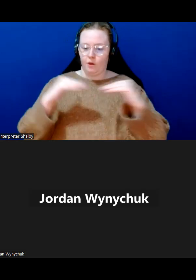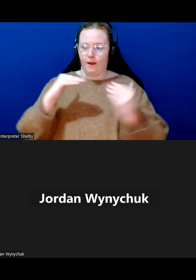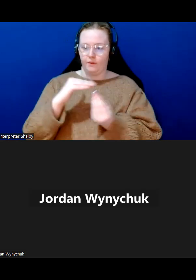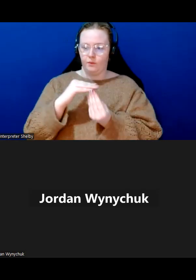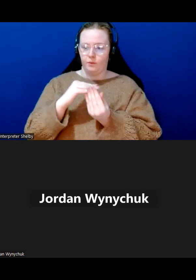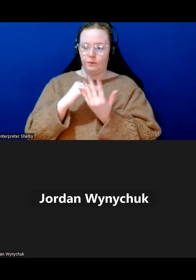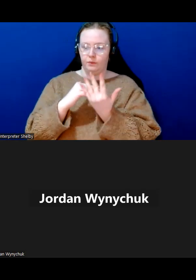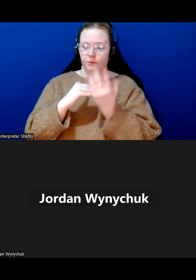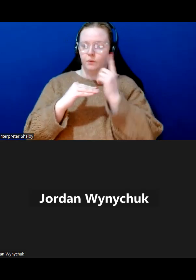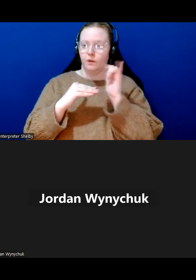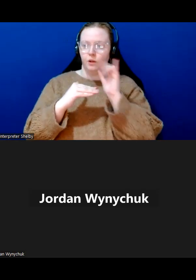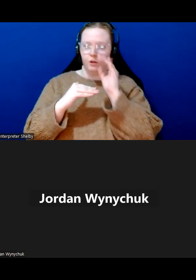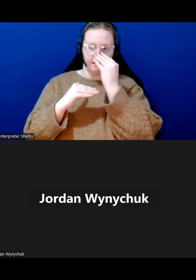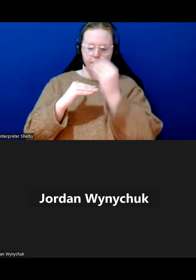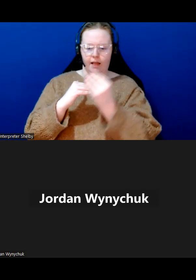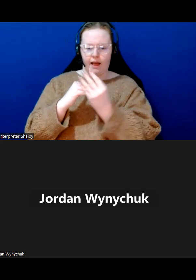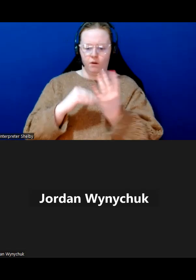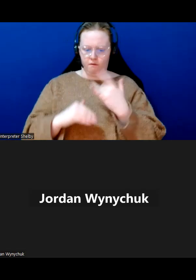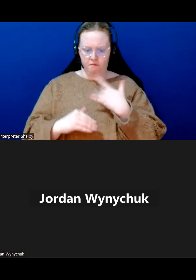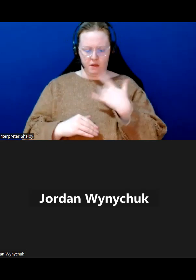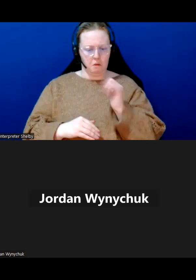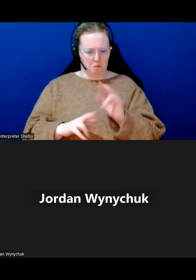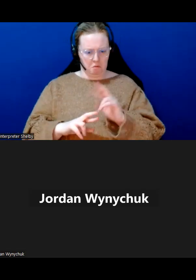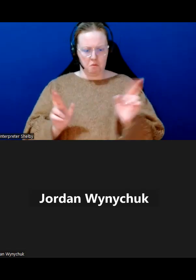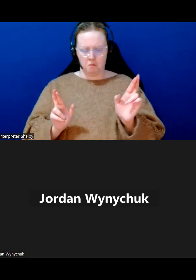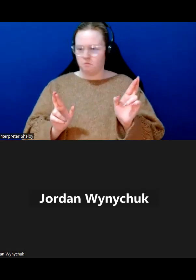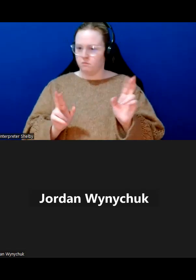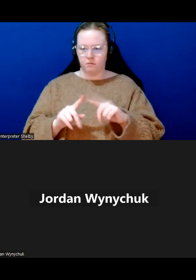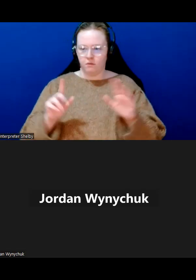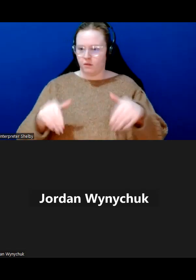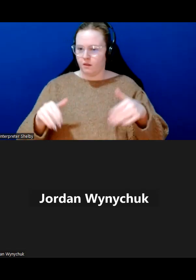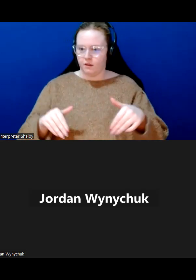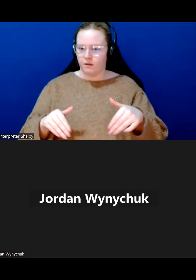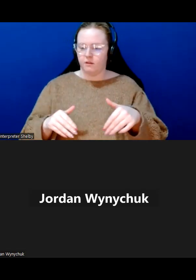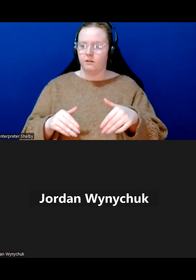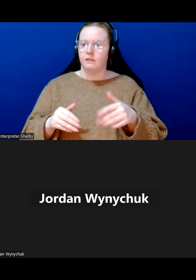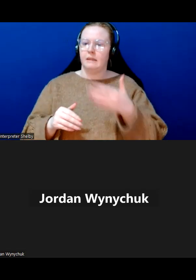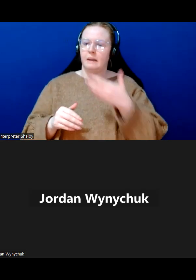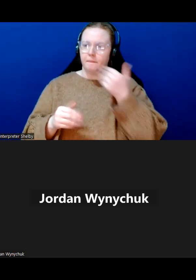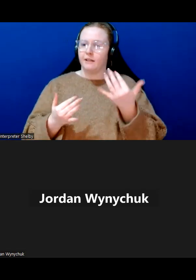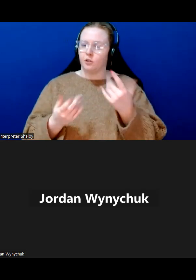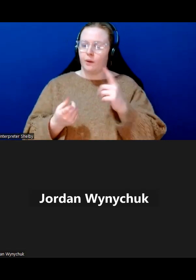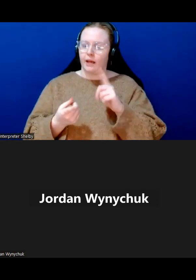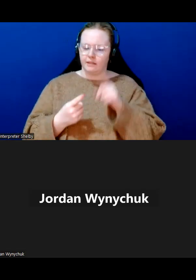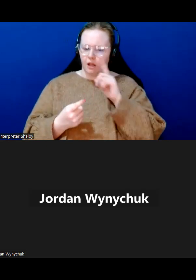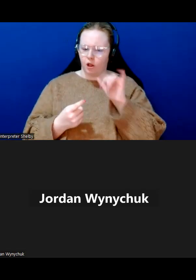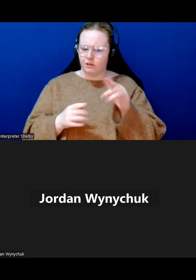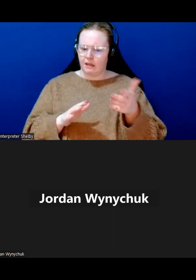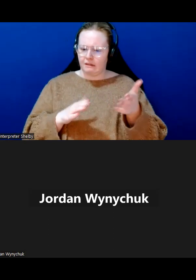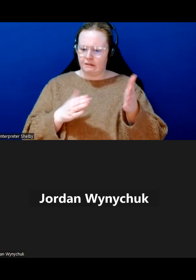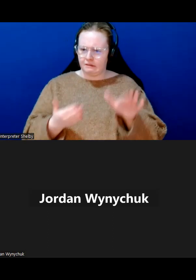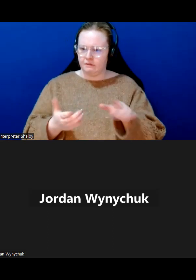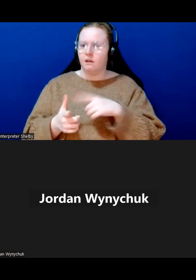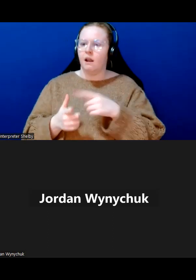think, "Oh, that looks ready." But you actually want to wait until they start to almost look dead and then pull your potatoes,